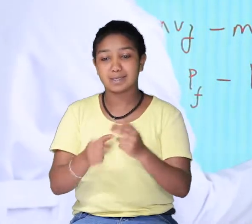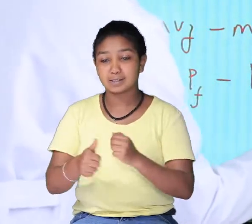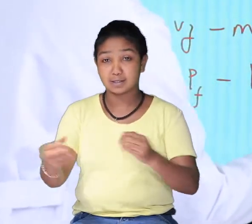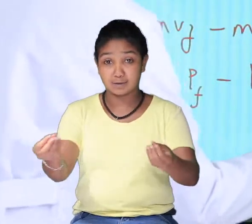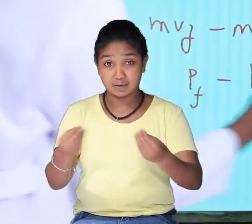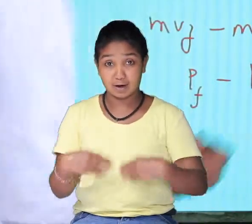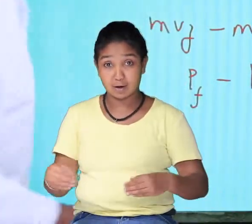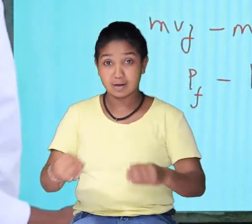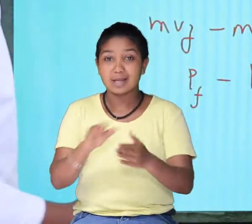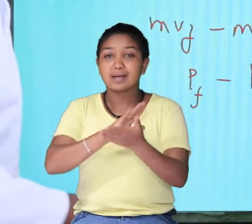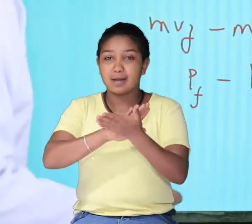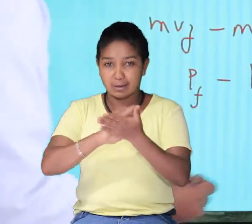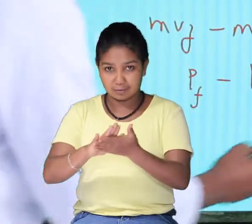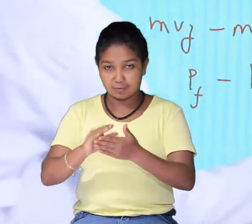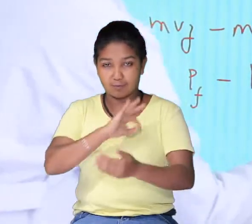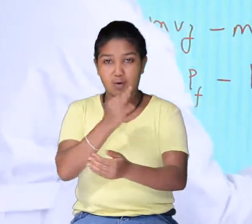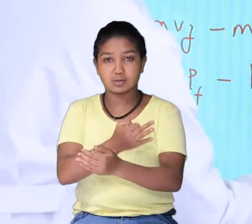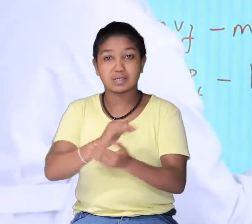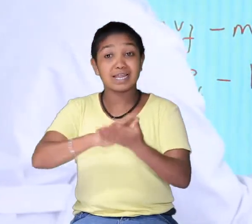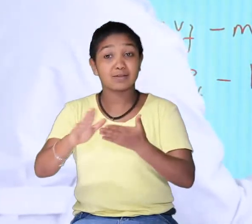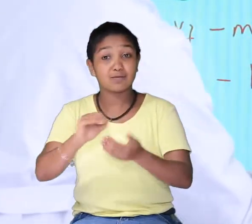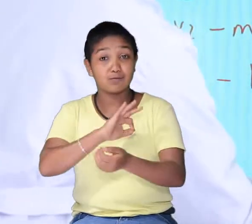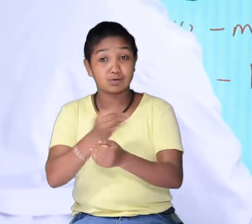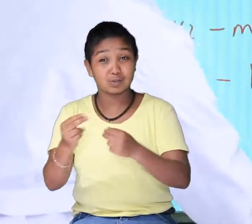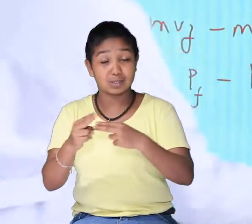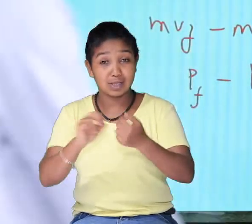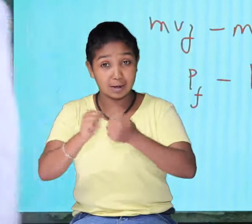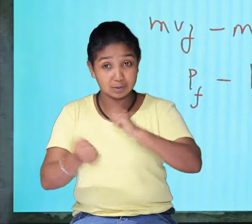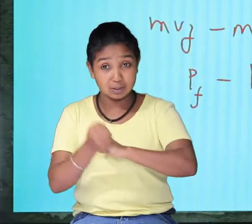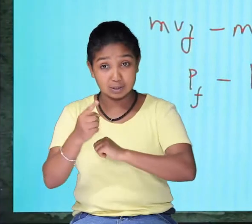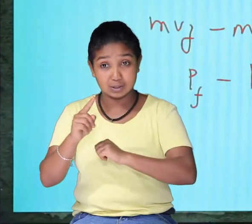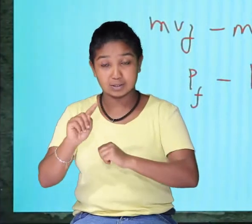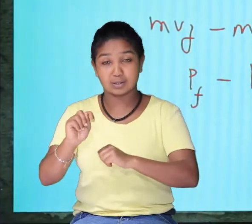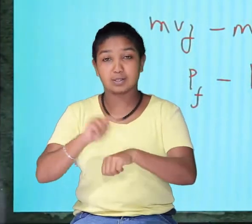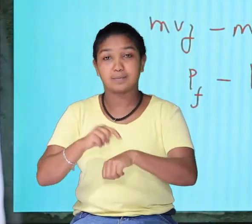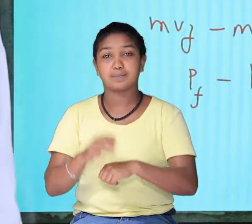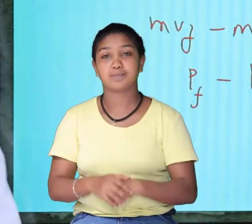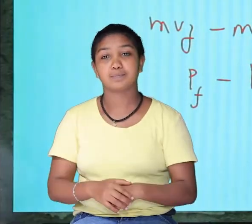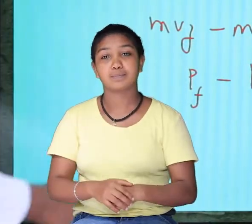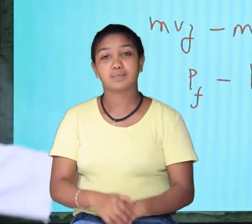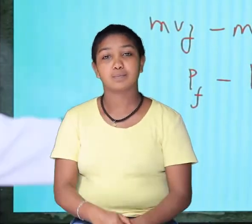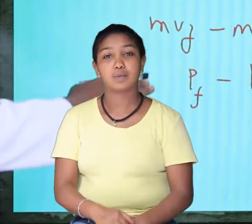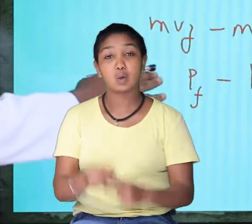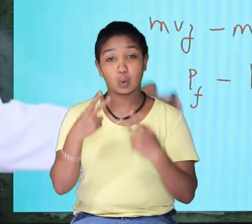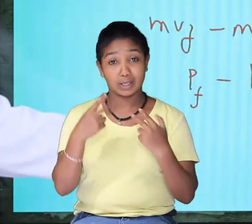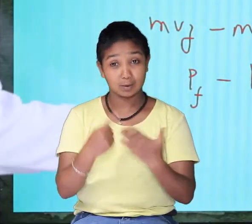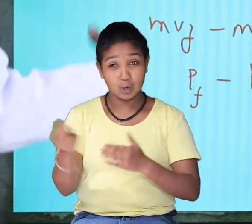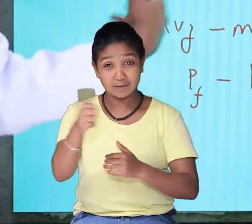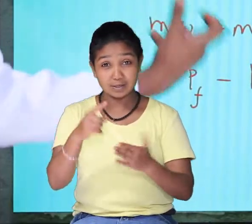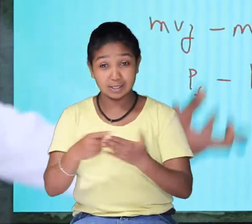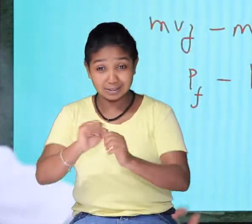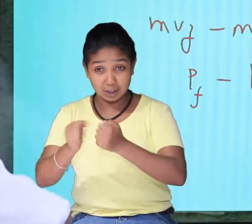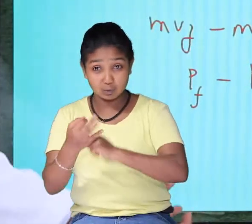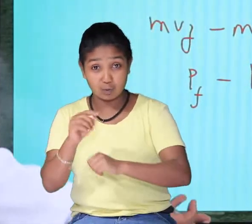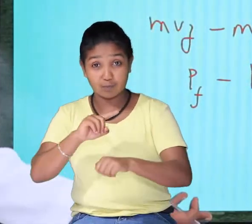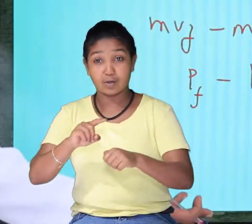acceleration gives us net force on a given object. Net force times change in t. Look here. Whenever there is a